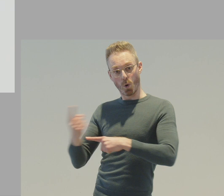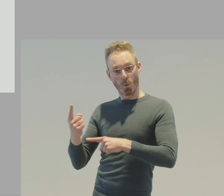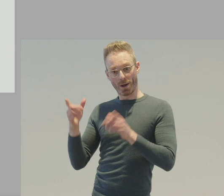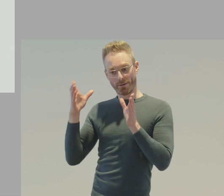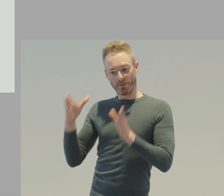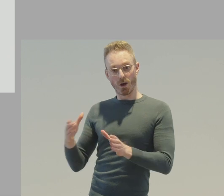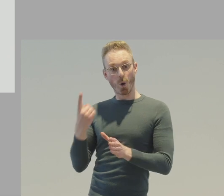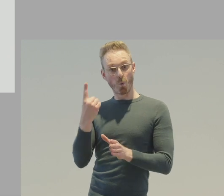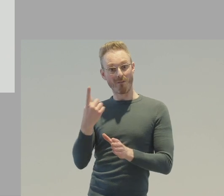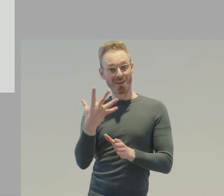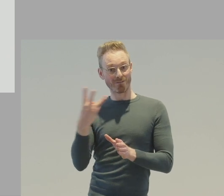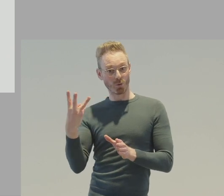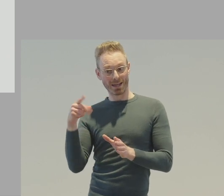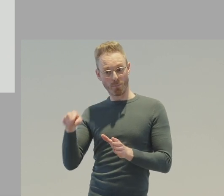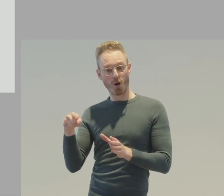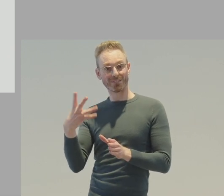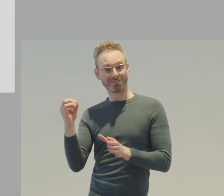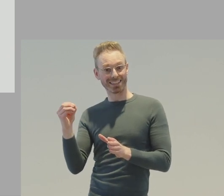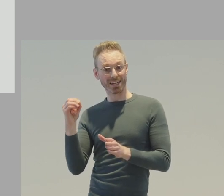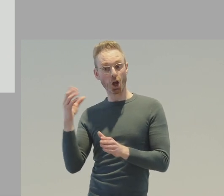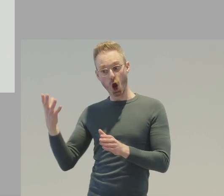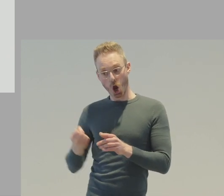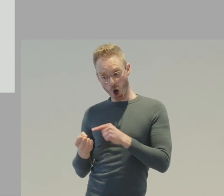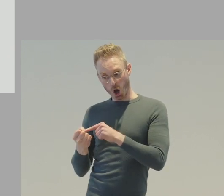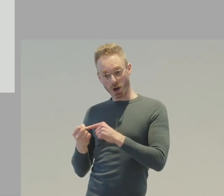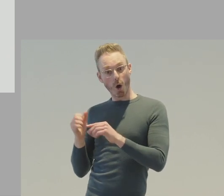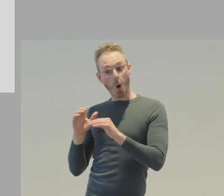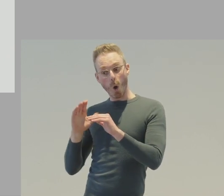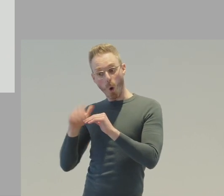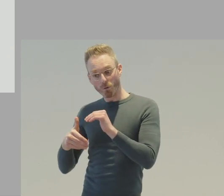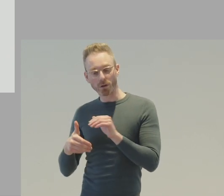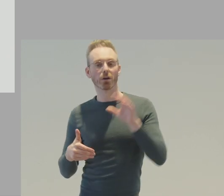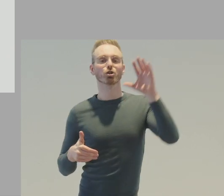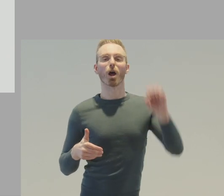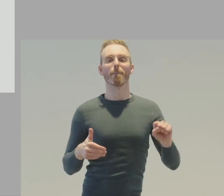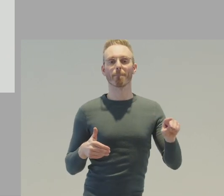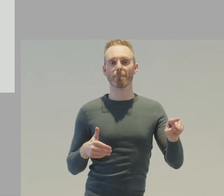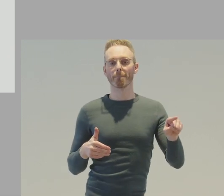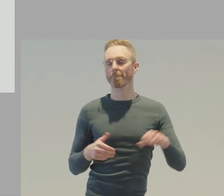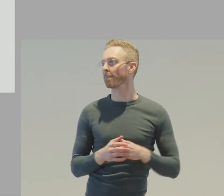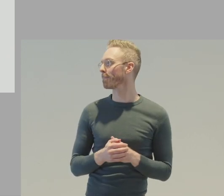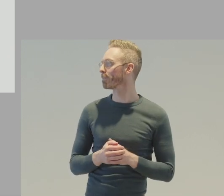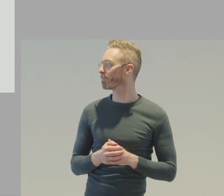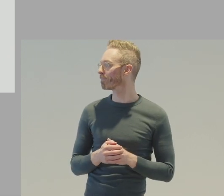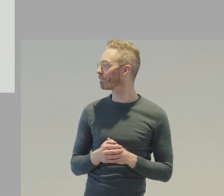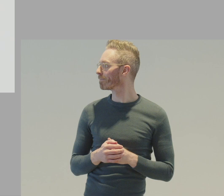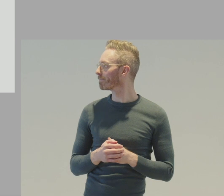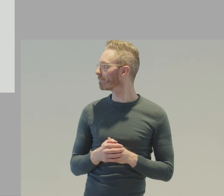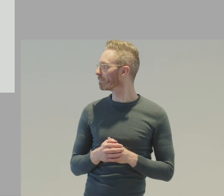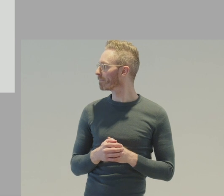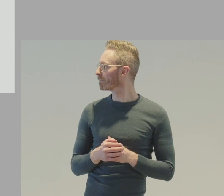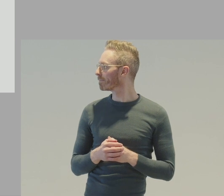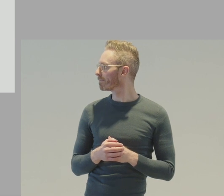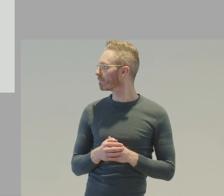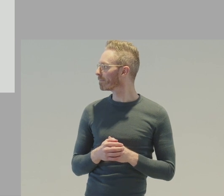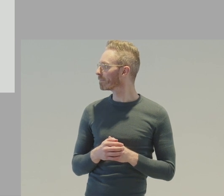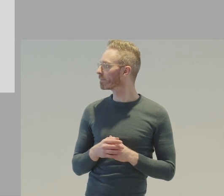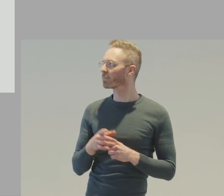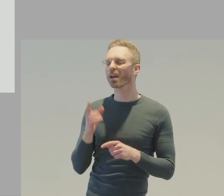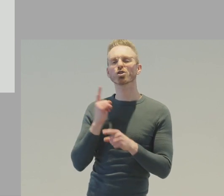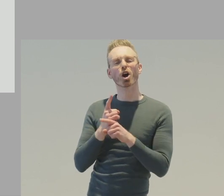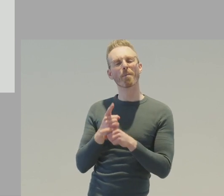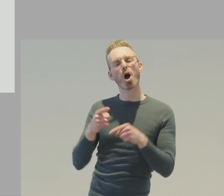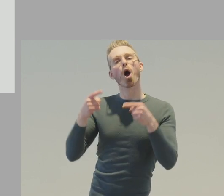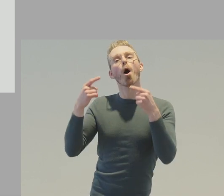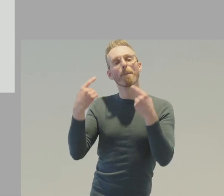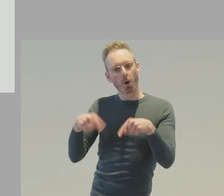This is interesting. There's no limit to the amount of hours you can work under supported permitted work. Permitted work there is, if you're